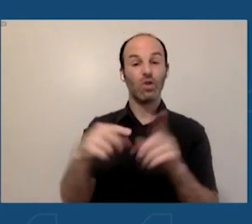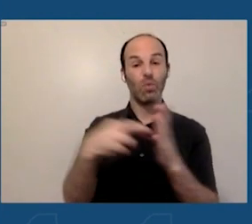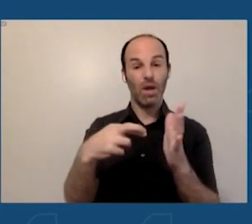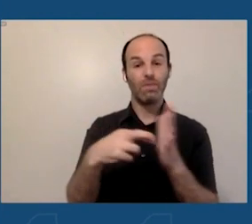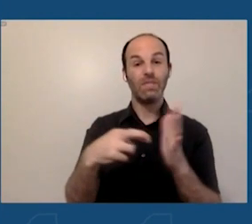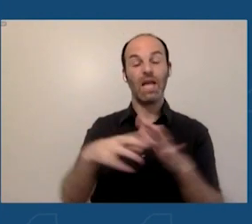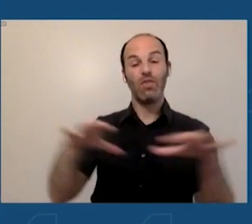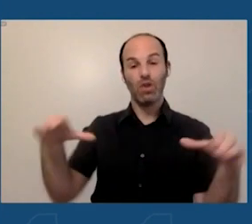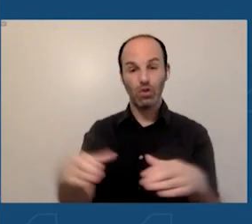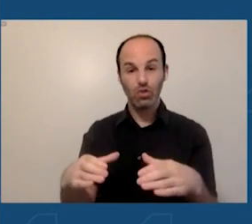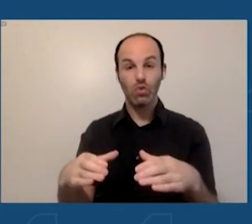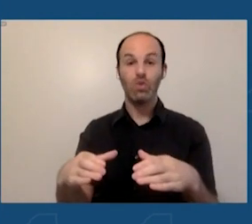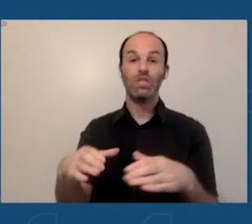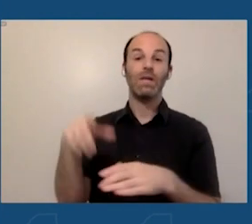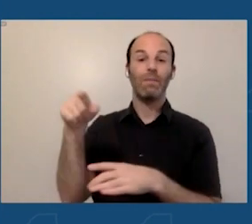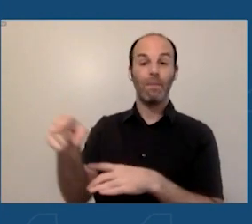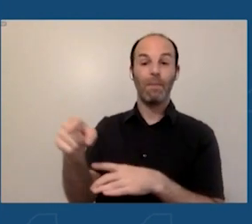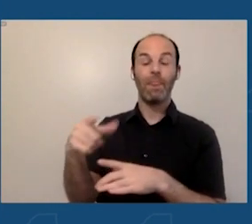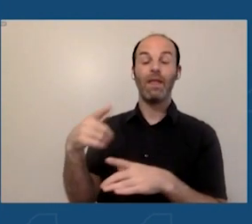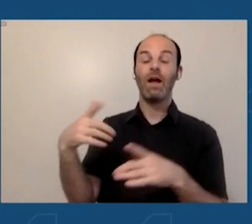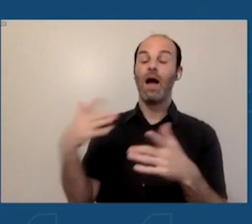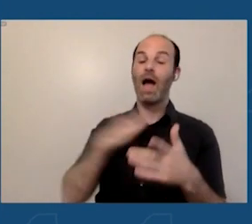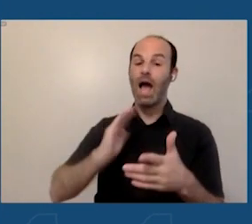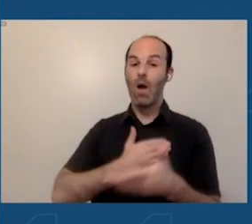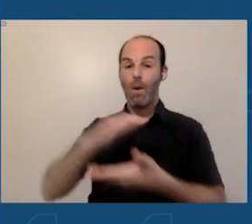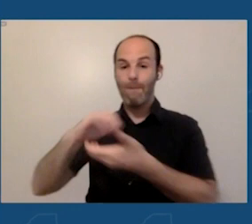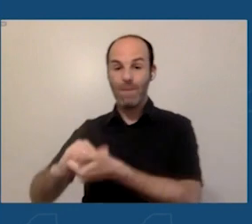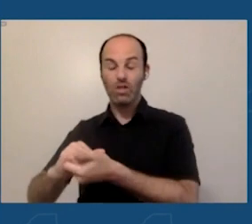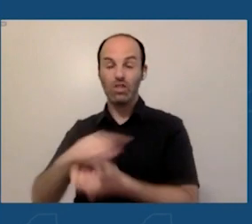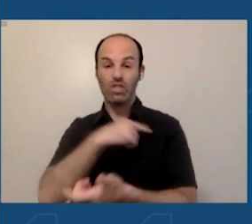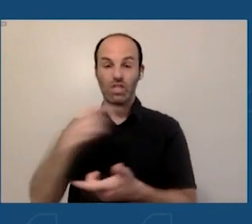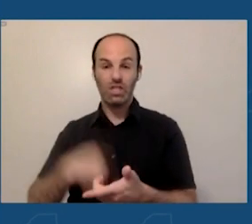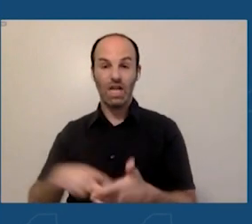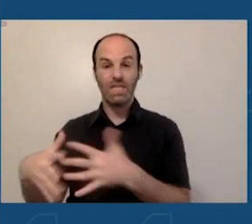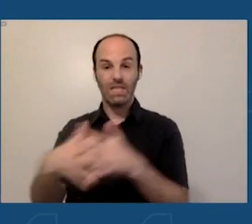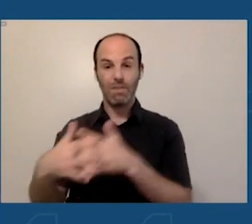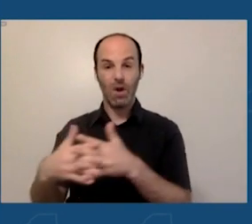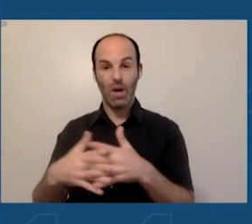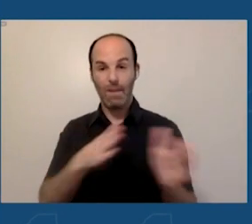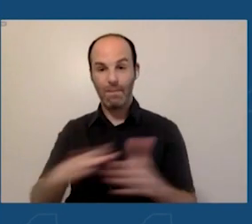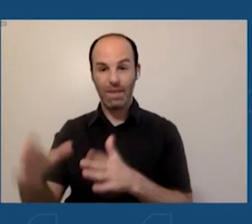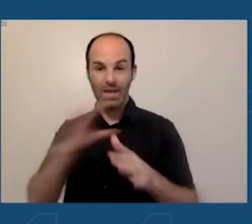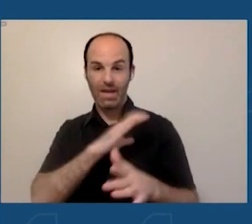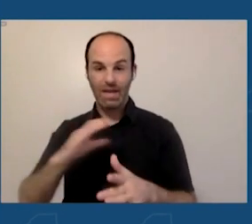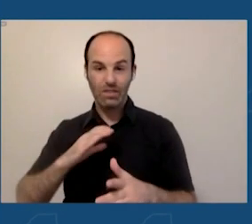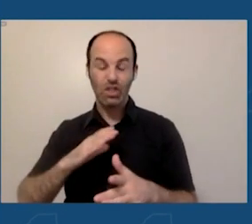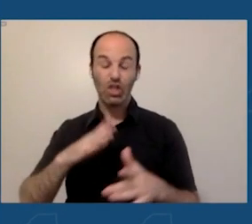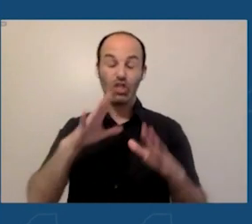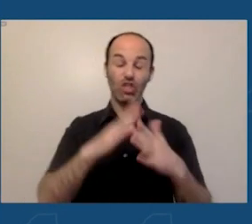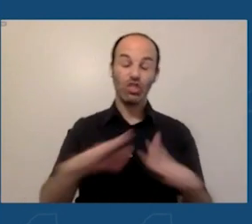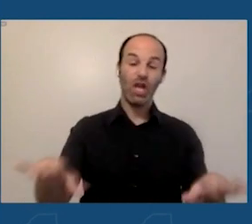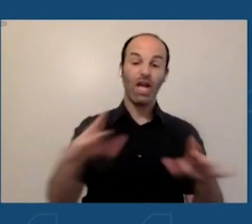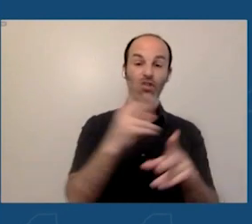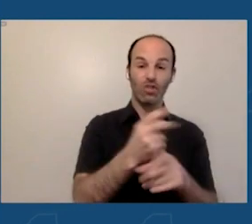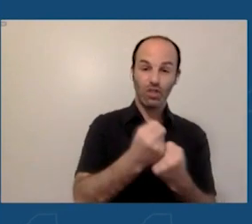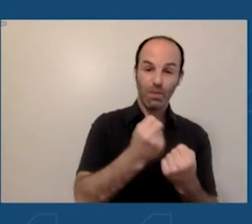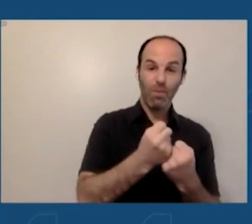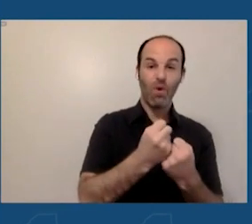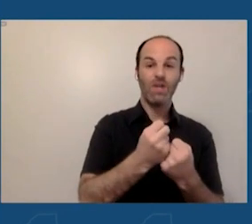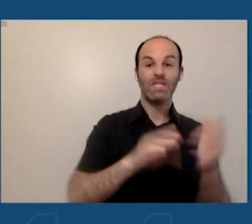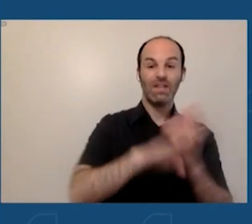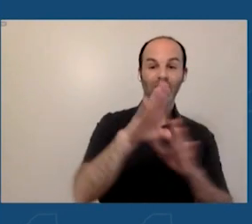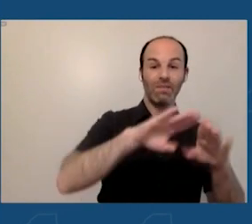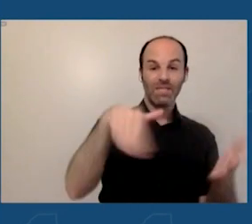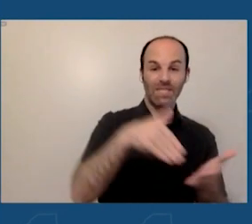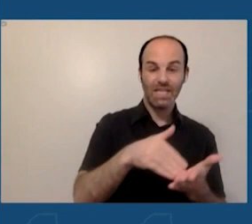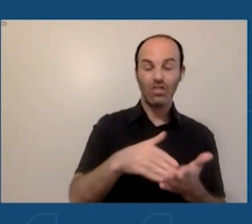my partners, the Chinese American Planning Council, the Child Support Development Center, and the Committee for Hispanic Children and Families,